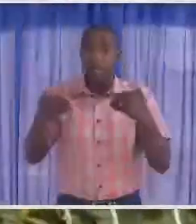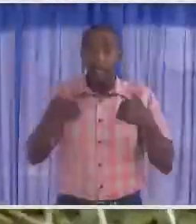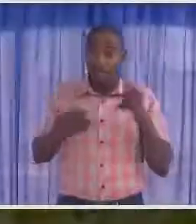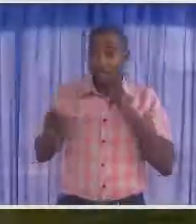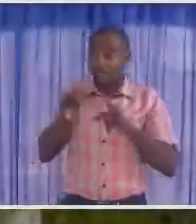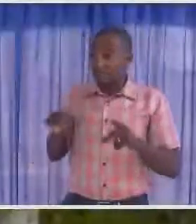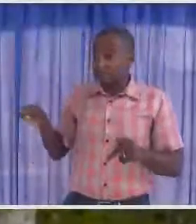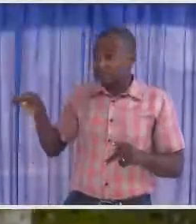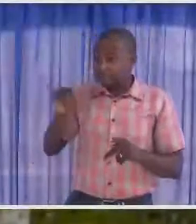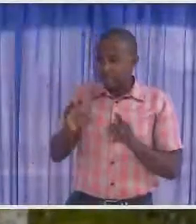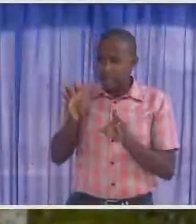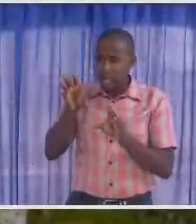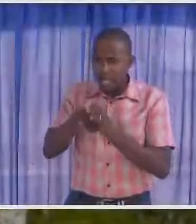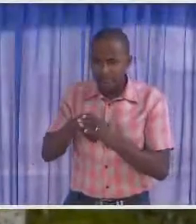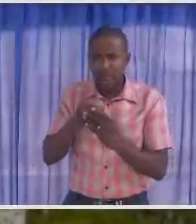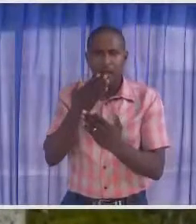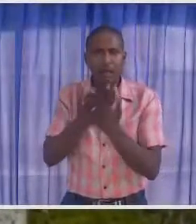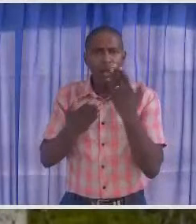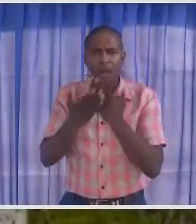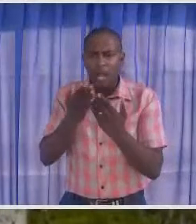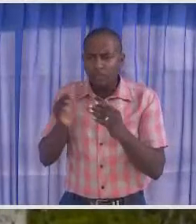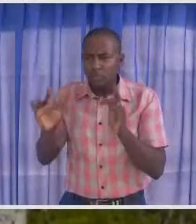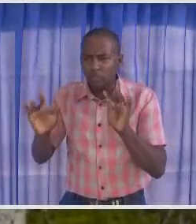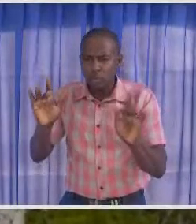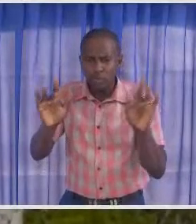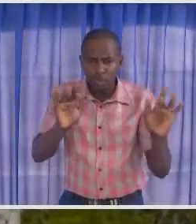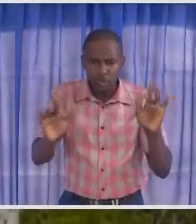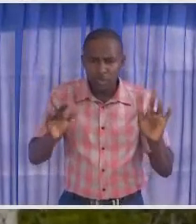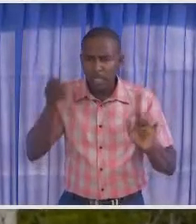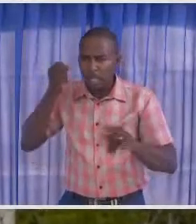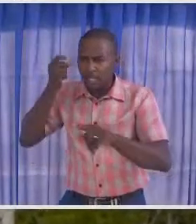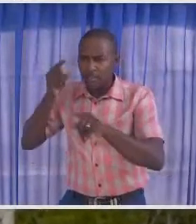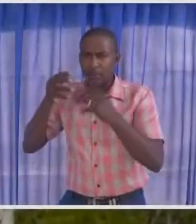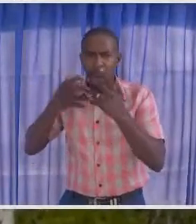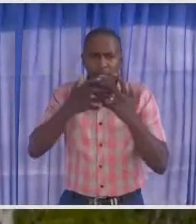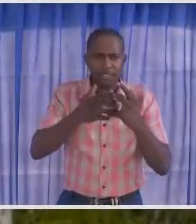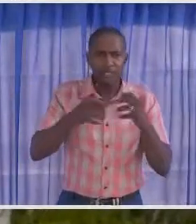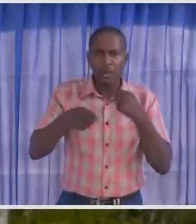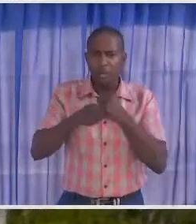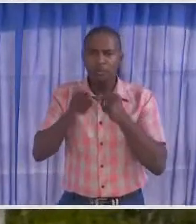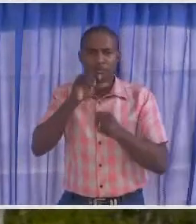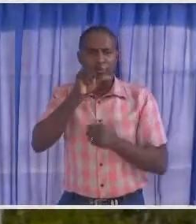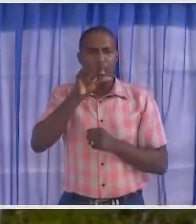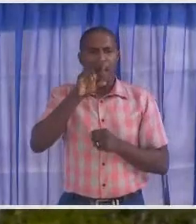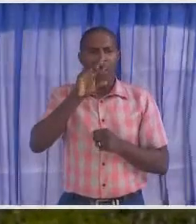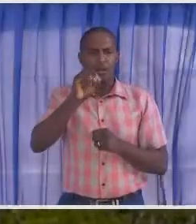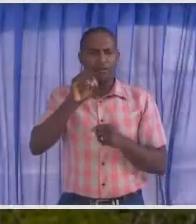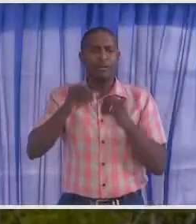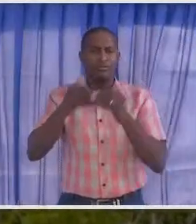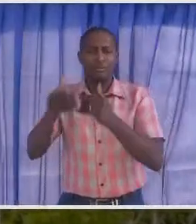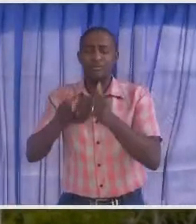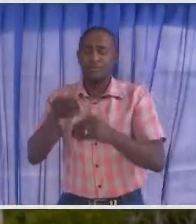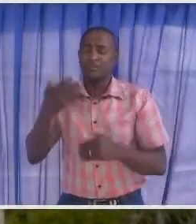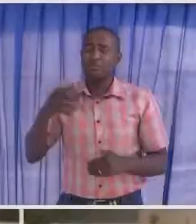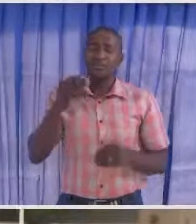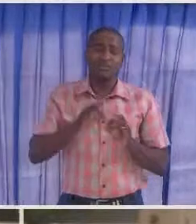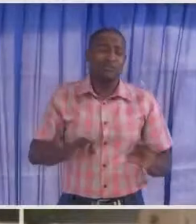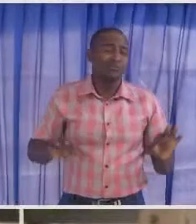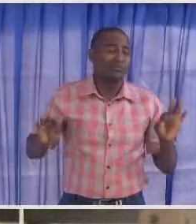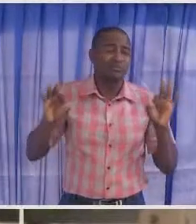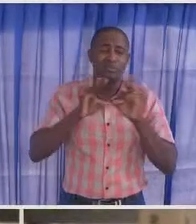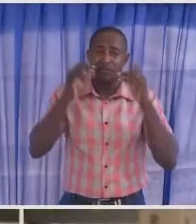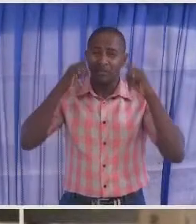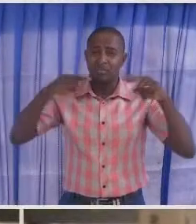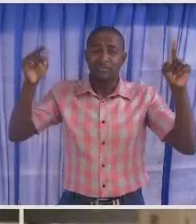different steps in processing, in procuring, in handling and managing agro-produce is really critical to the success of